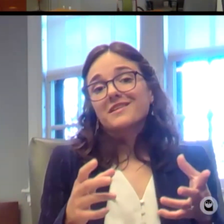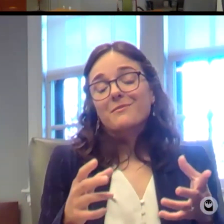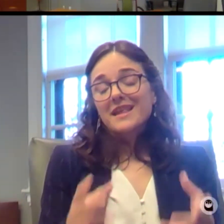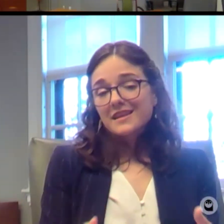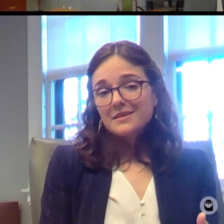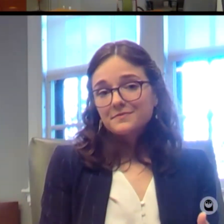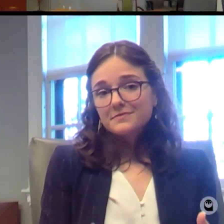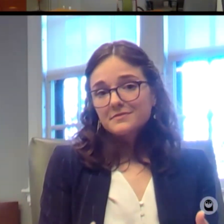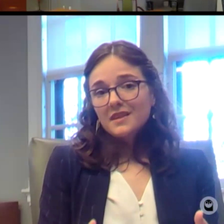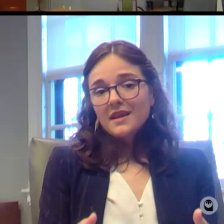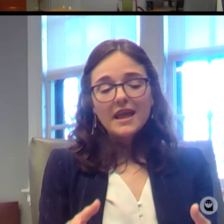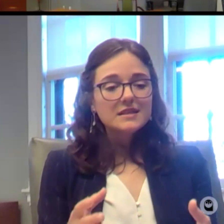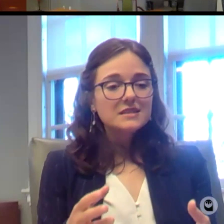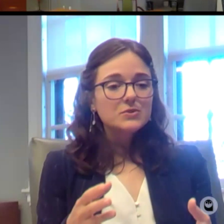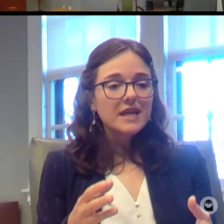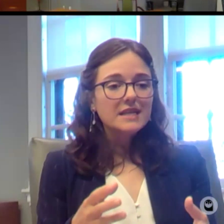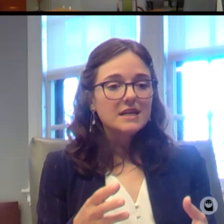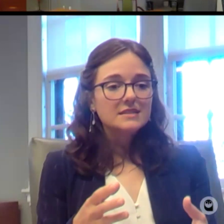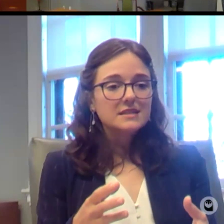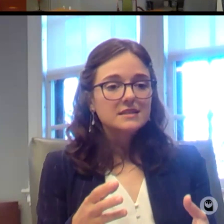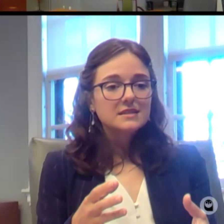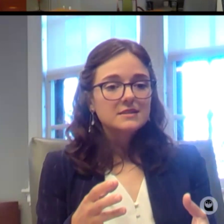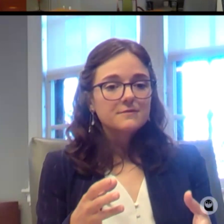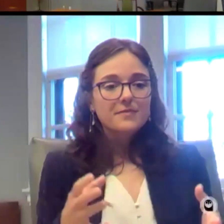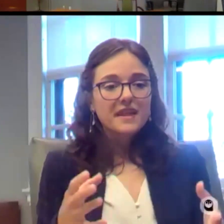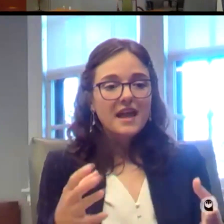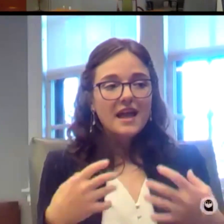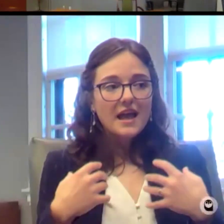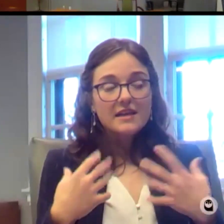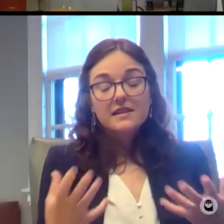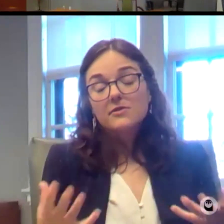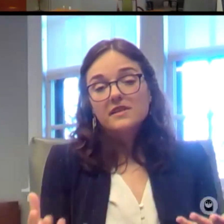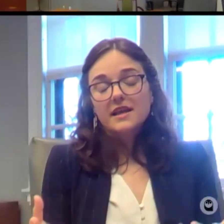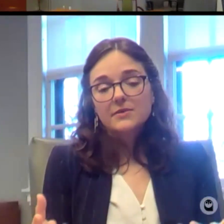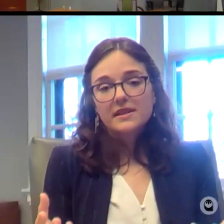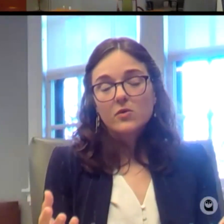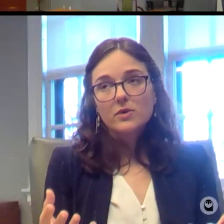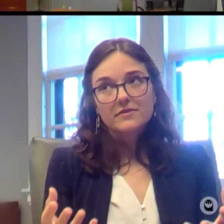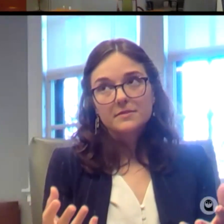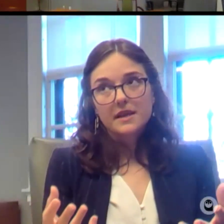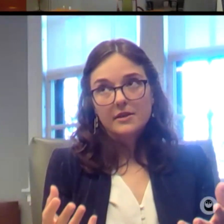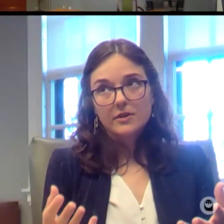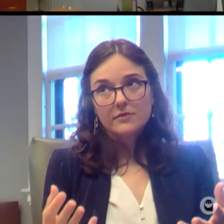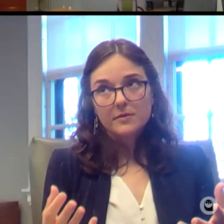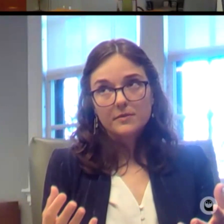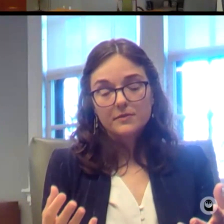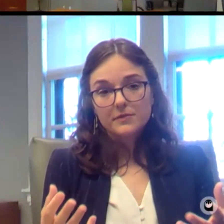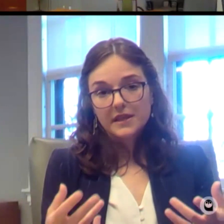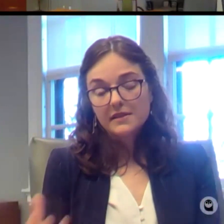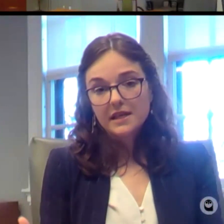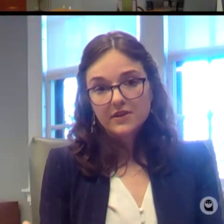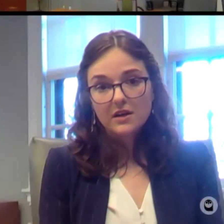Conflict in general is messy, and you cannot, from the outside, I would say, or even necessarily